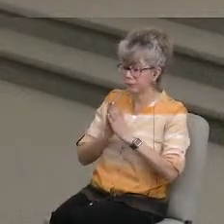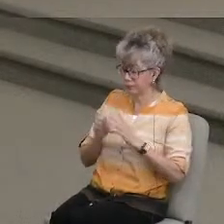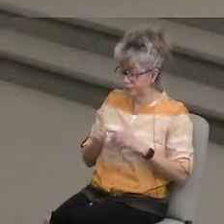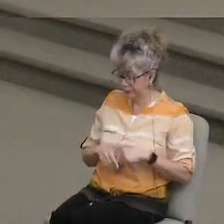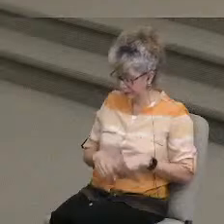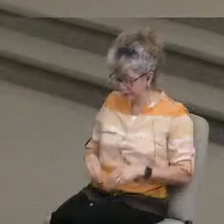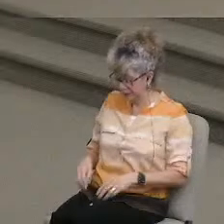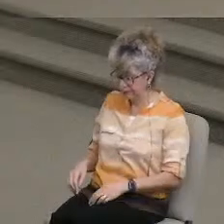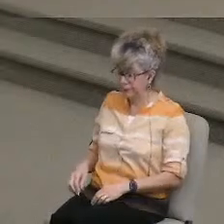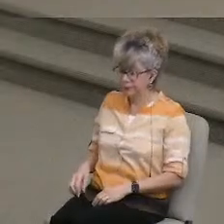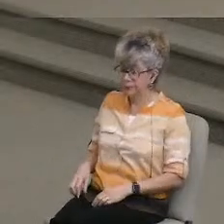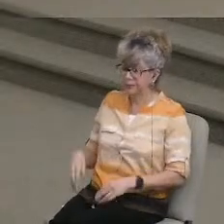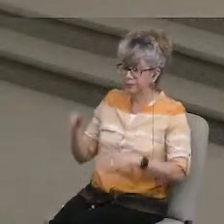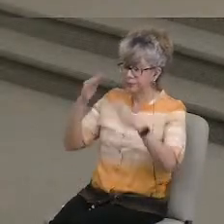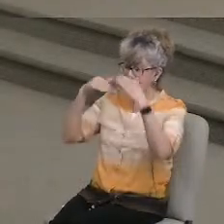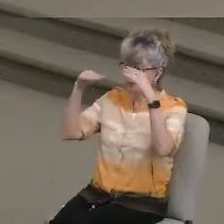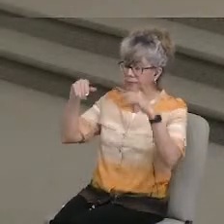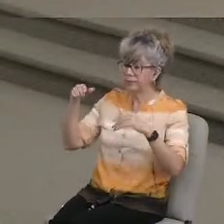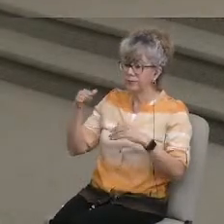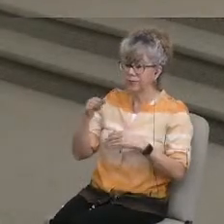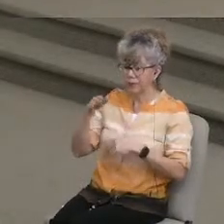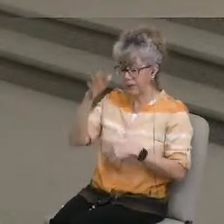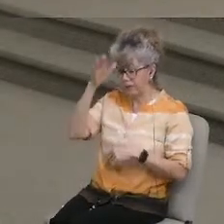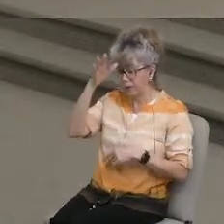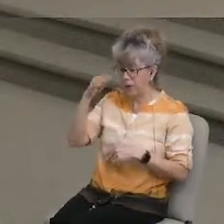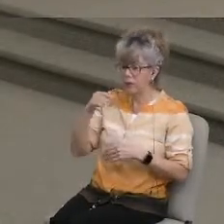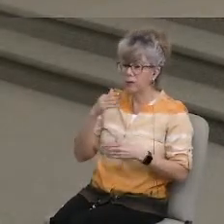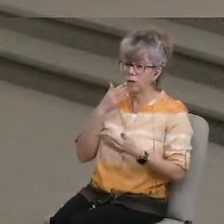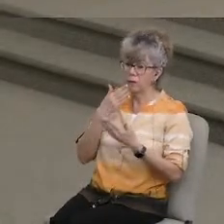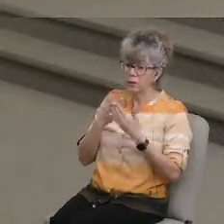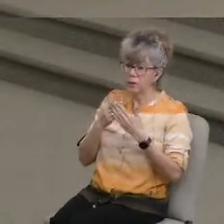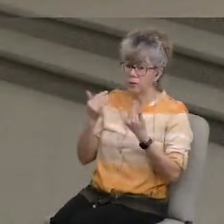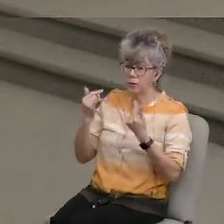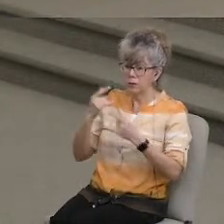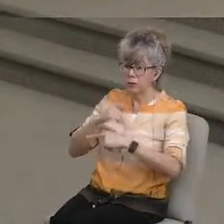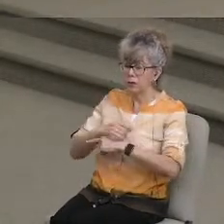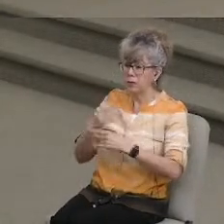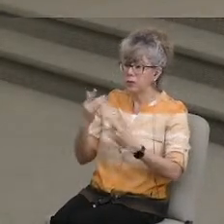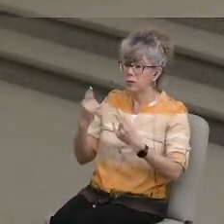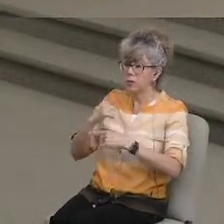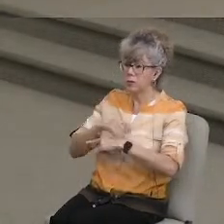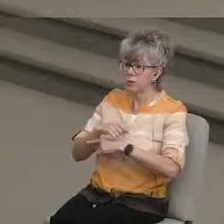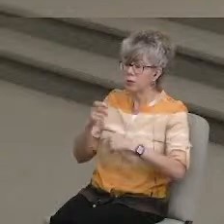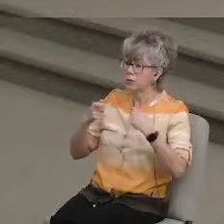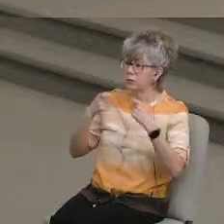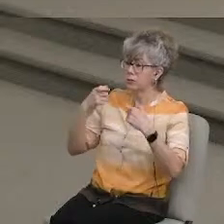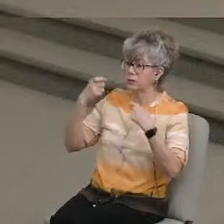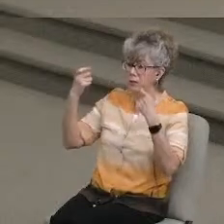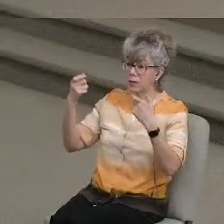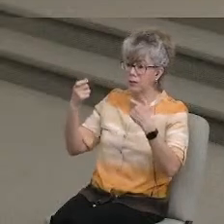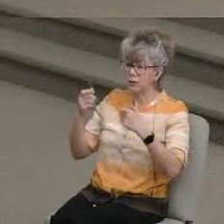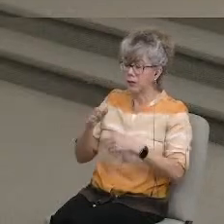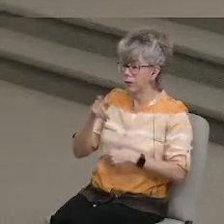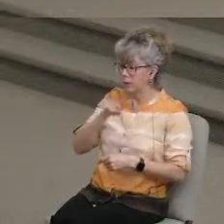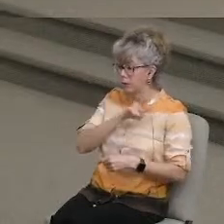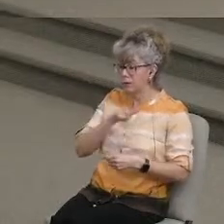Father. Heavenly Father, grateful are we for the day, this day. We celebrate,